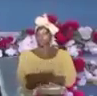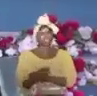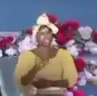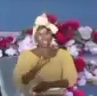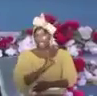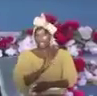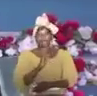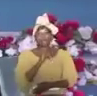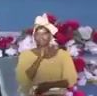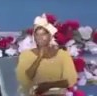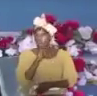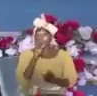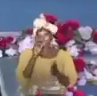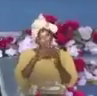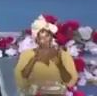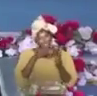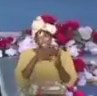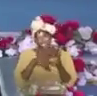going to read it. I'll